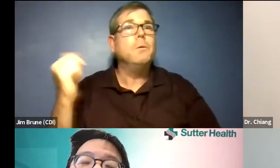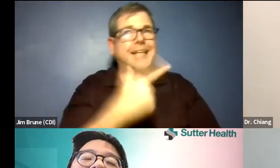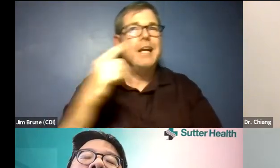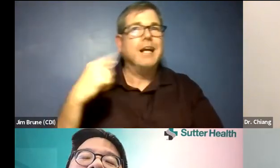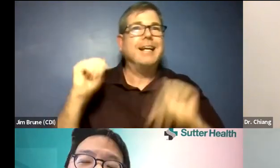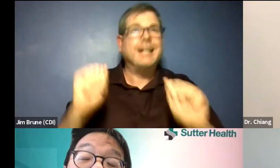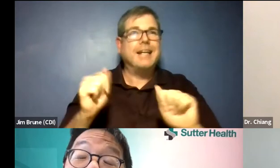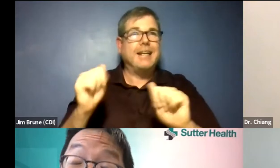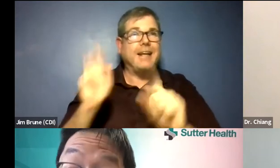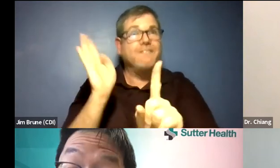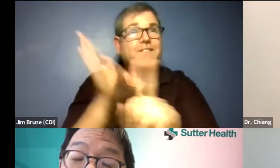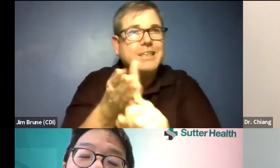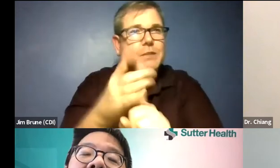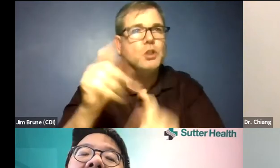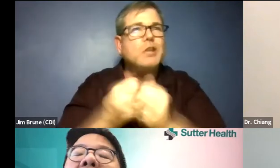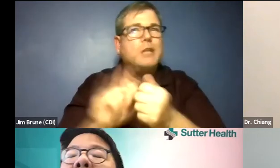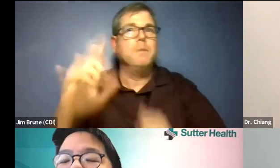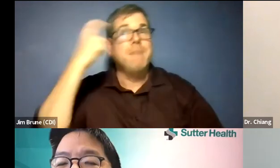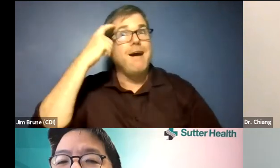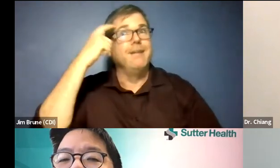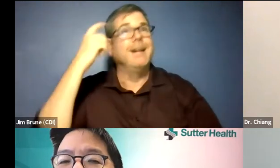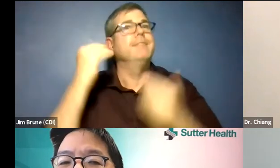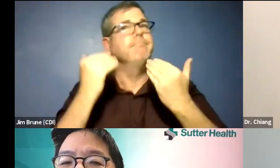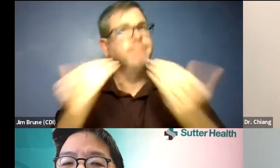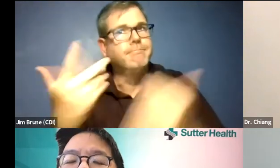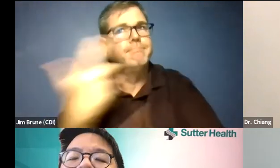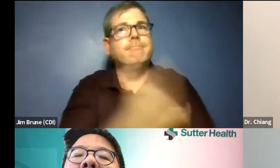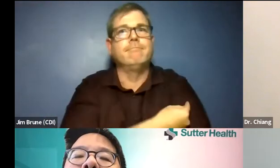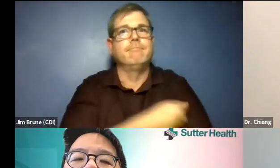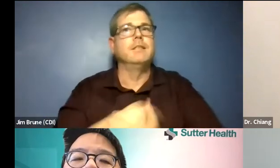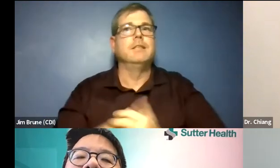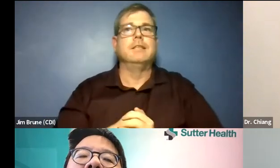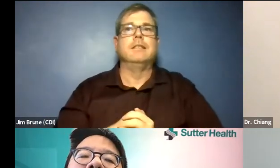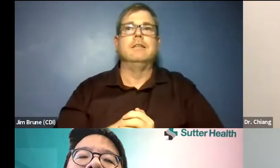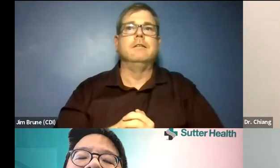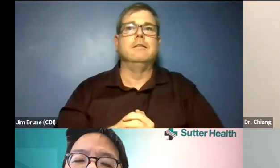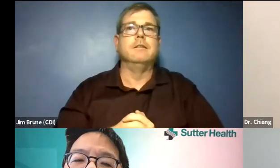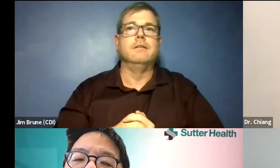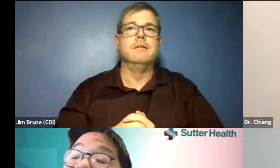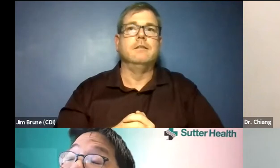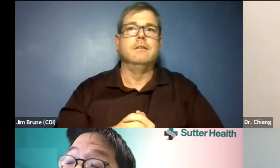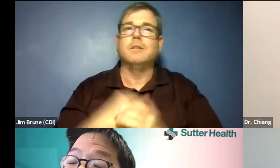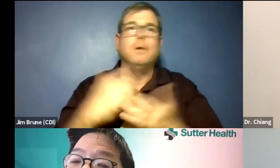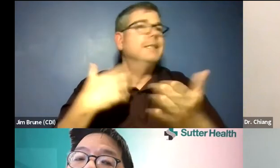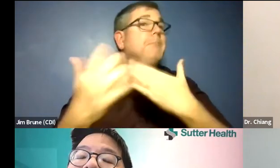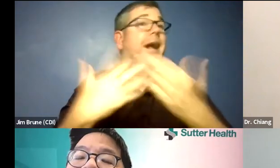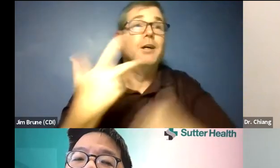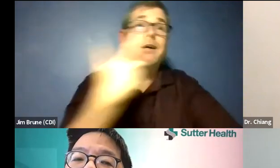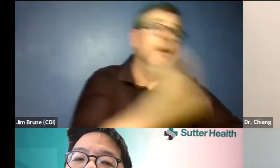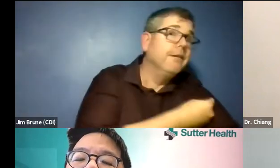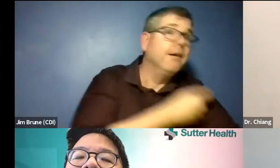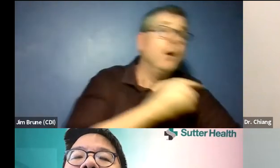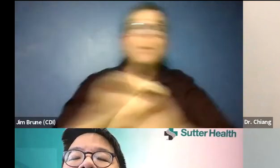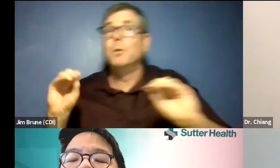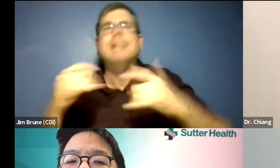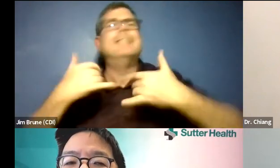meantime, without question, you should still continue with the behaviors that you mentioned: